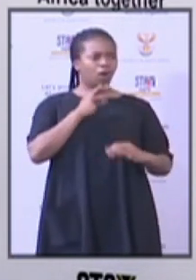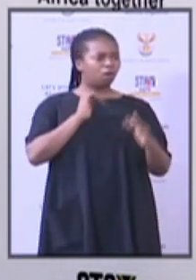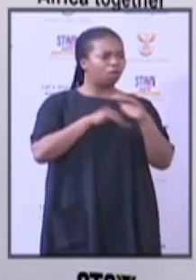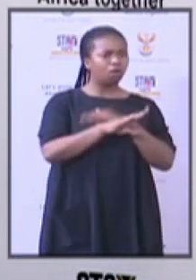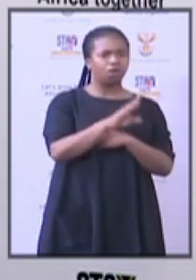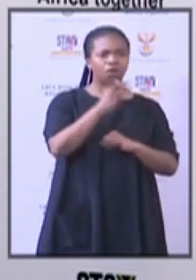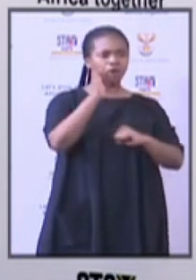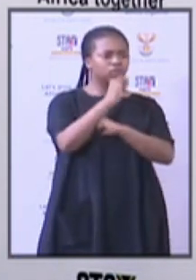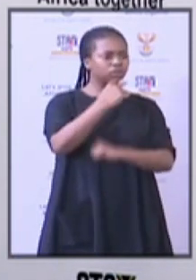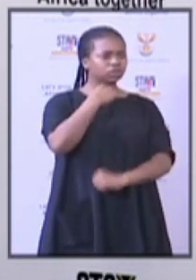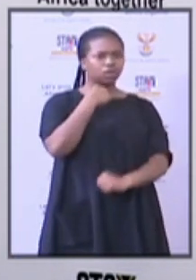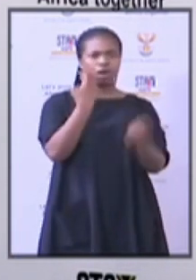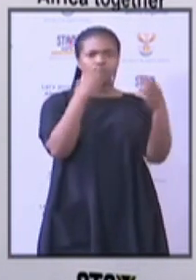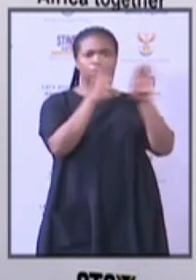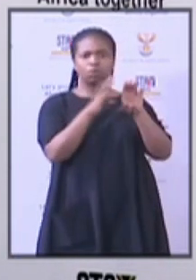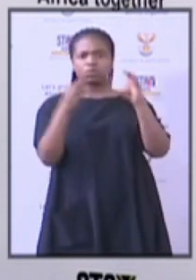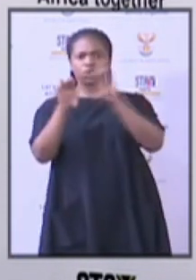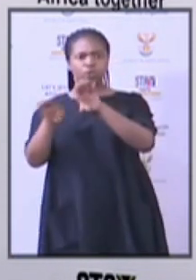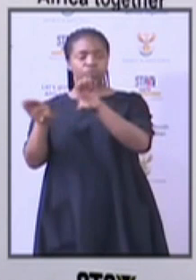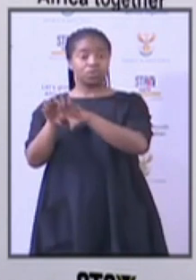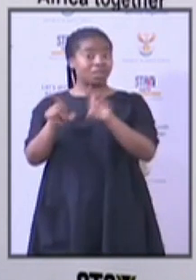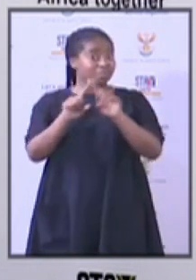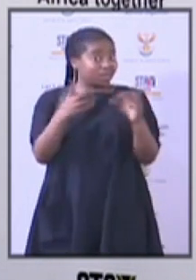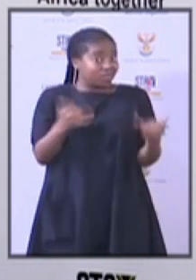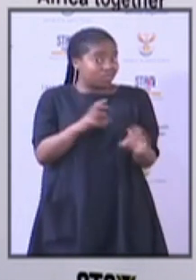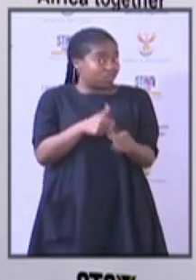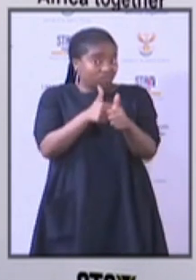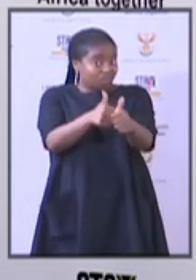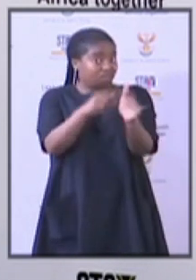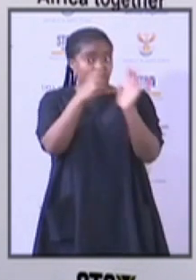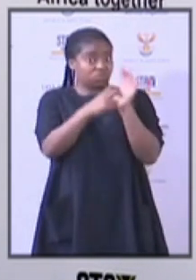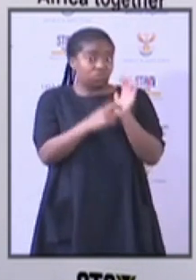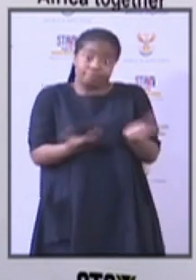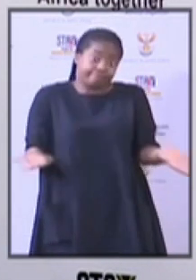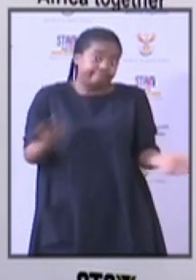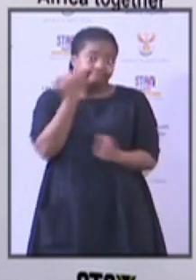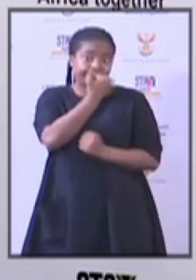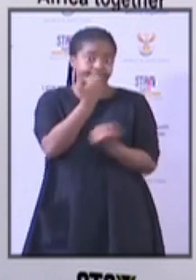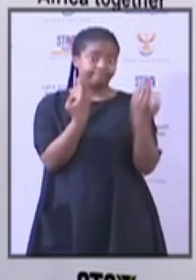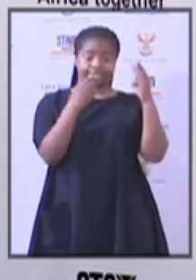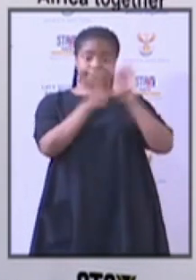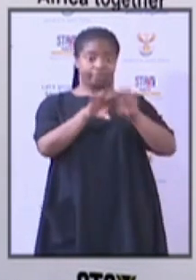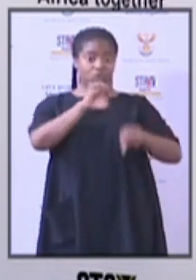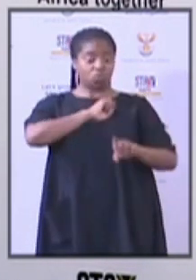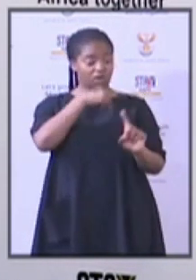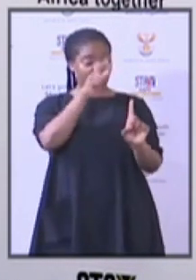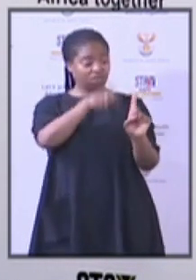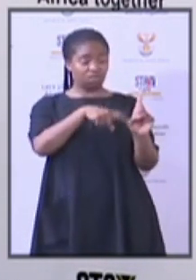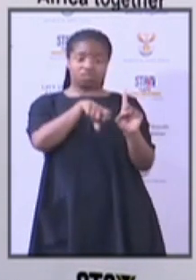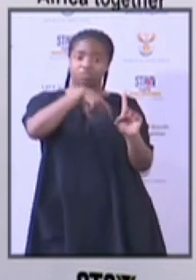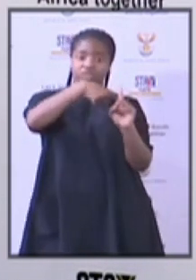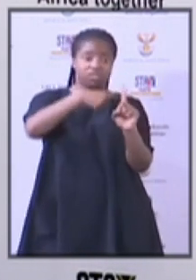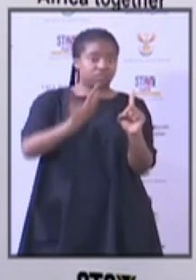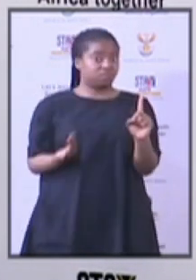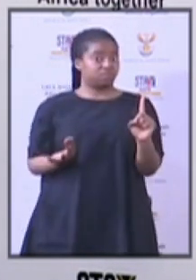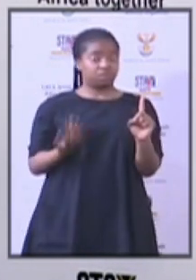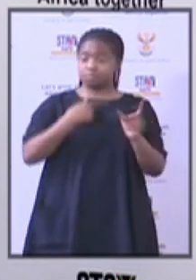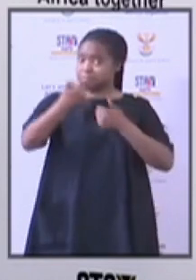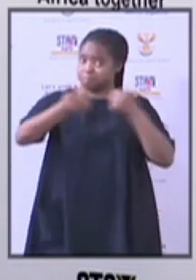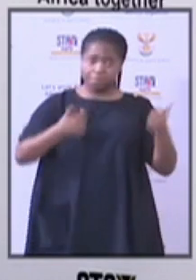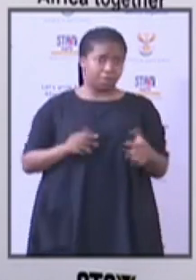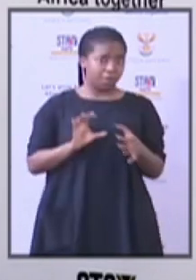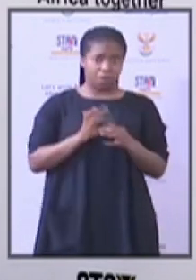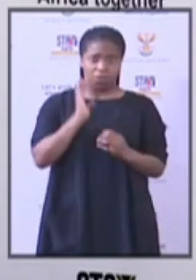closed. And so if people don't cooperate, offices will be closed because somebody tested positive, and we'll send them